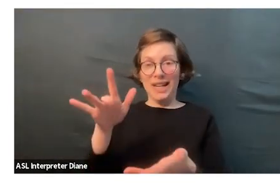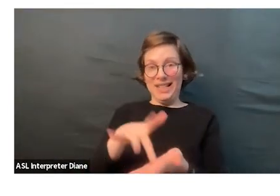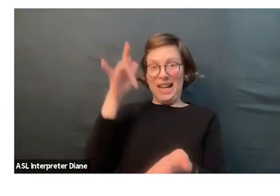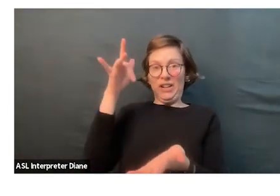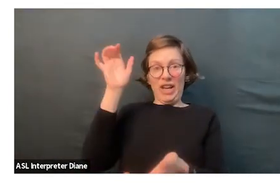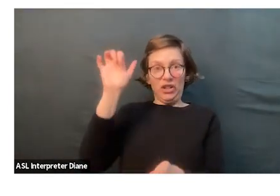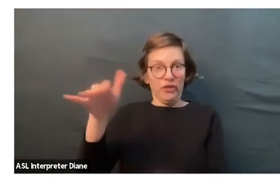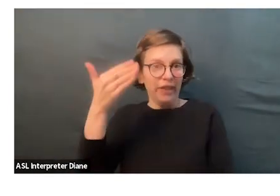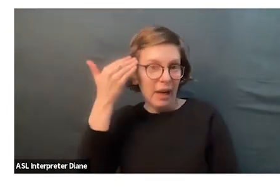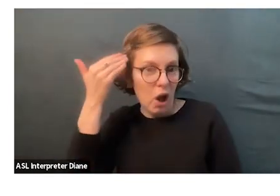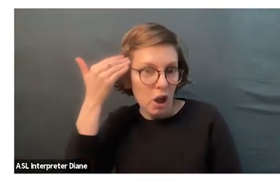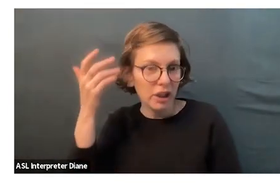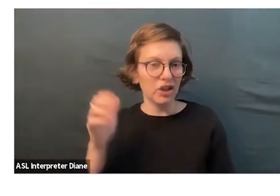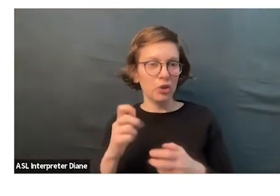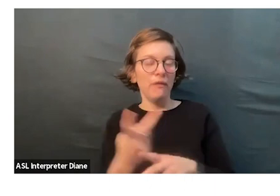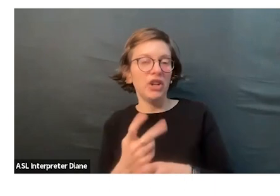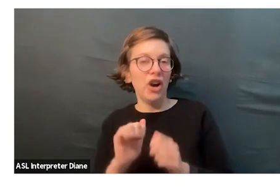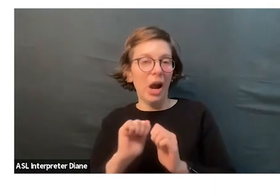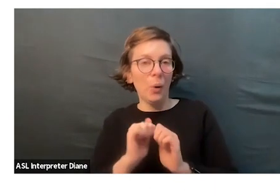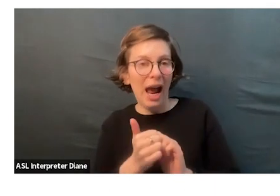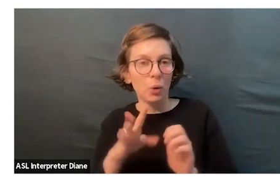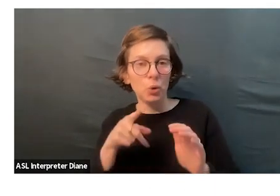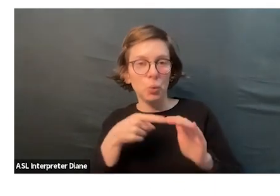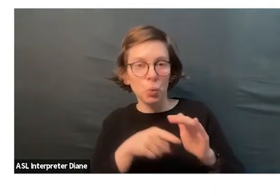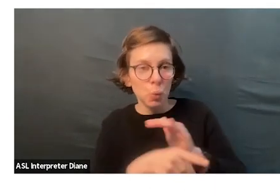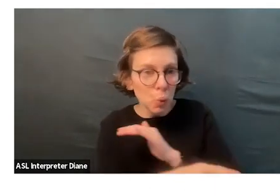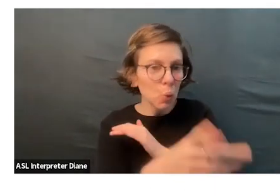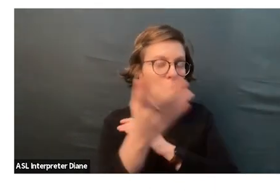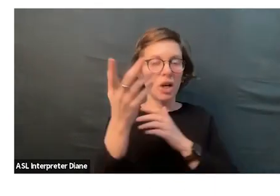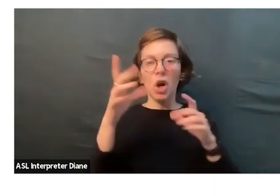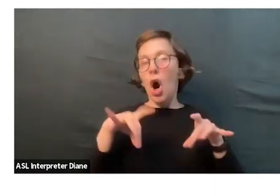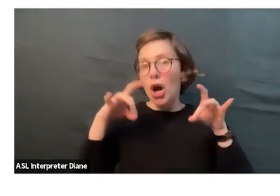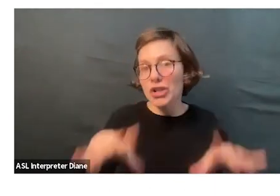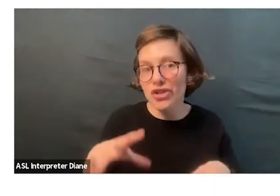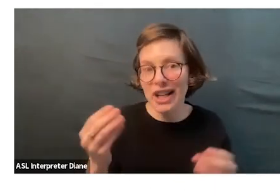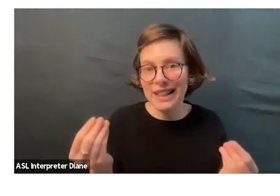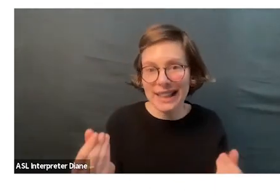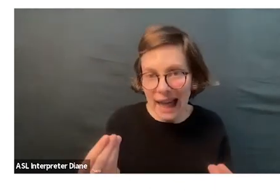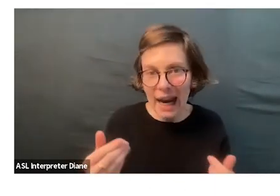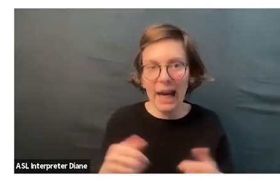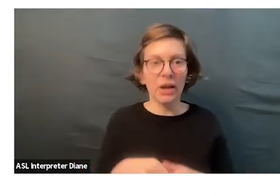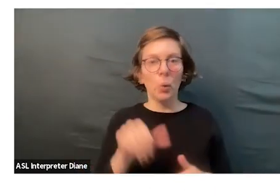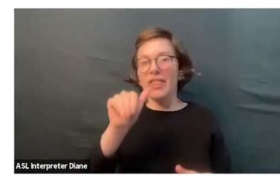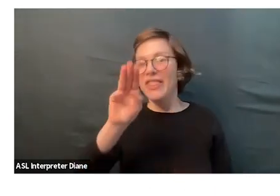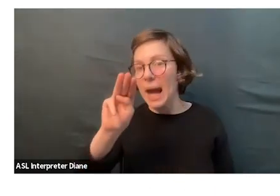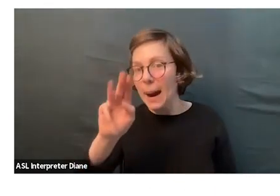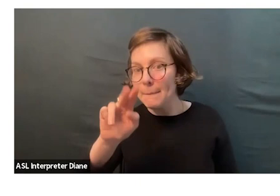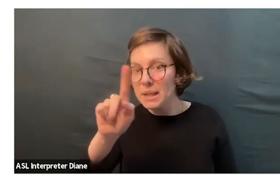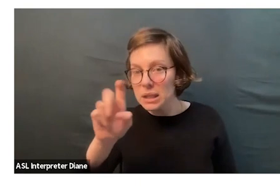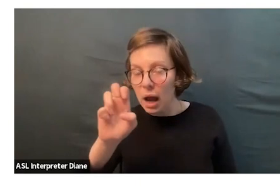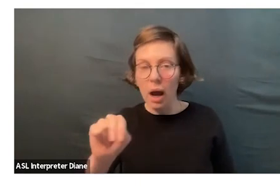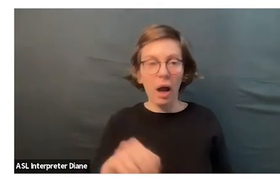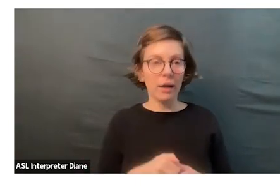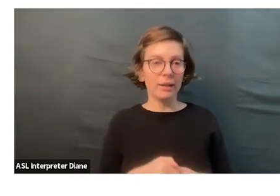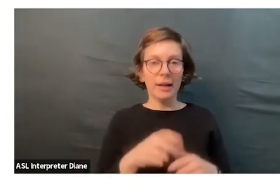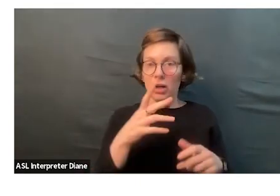cultural supremacy, disguising invasion and colonization as a burden of the civilized world. So